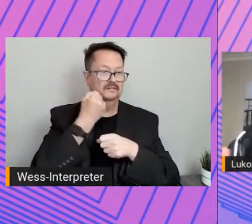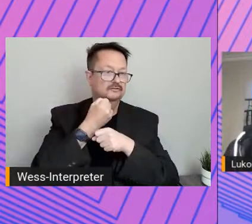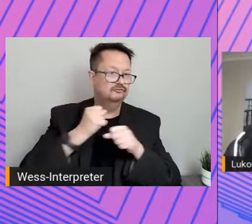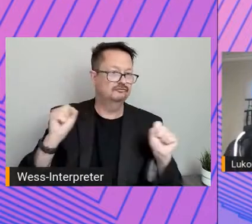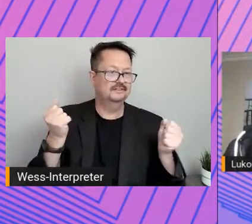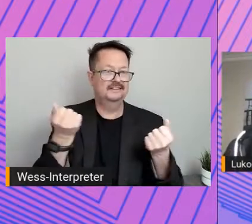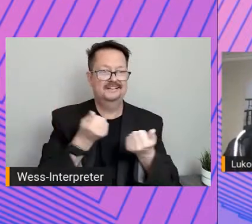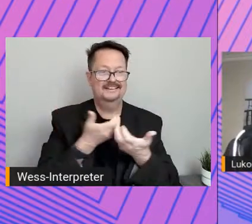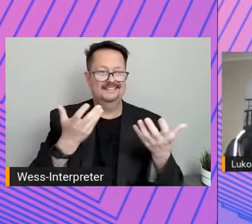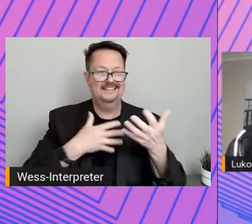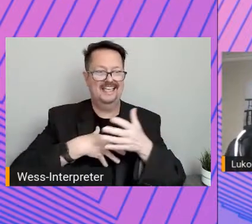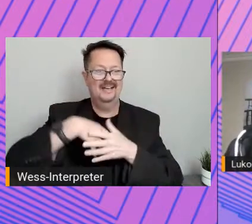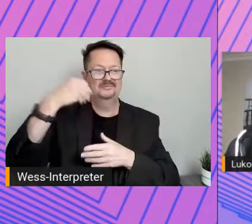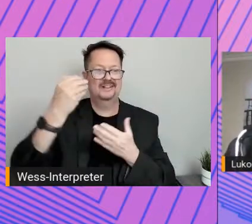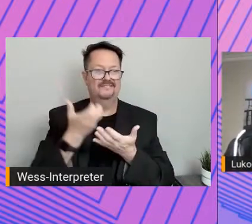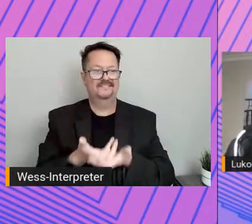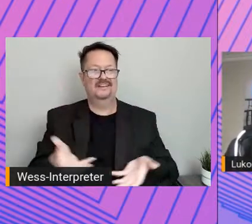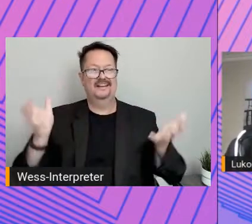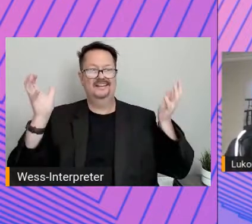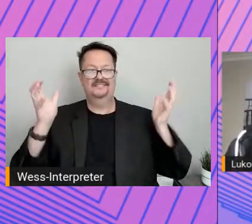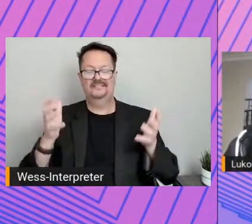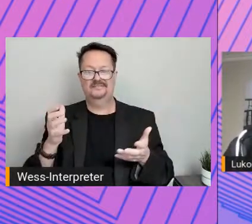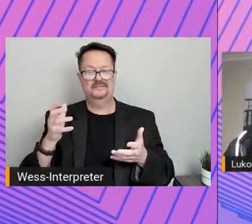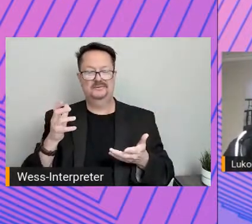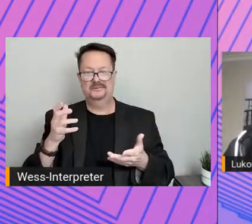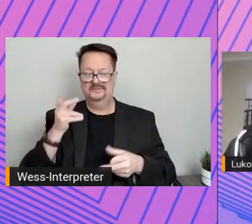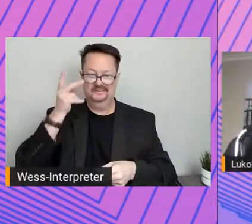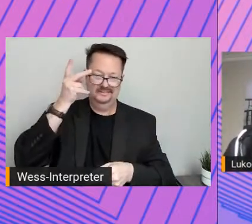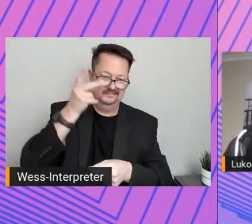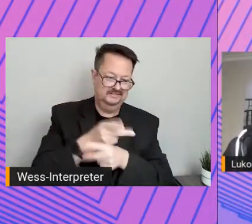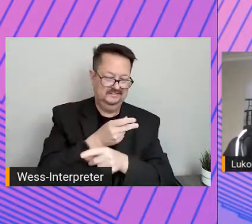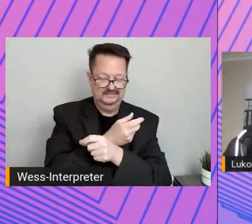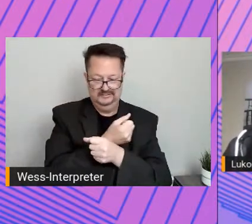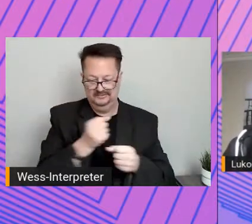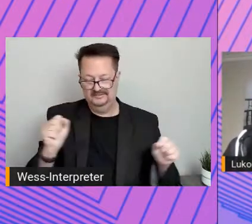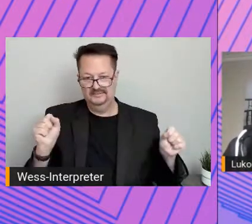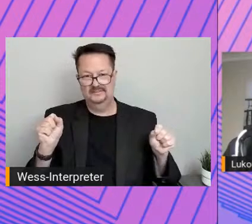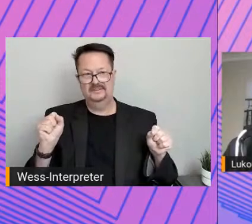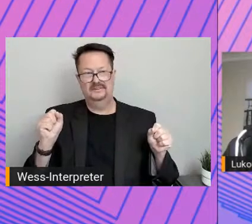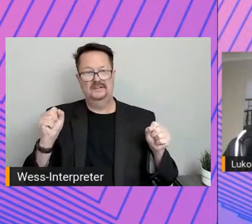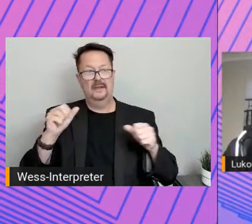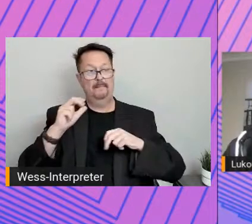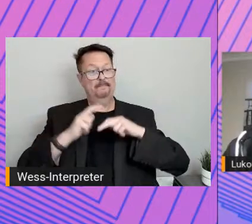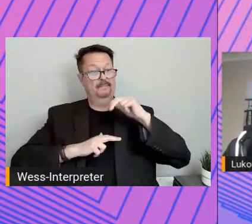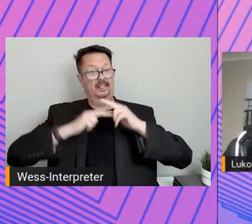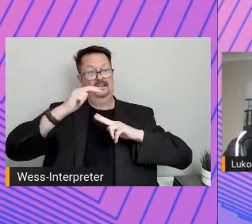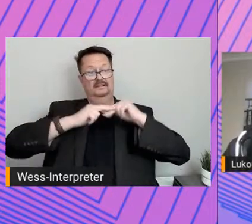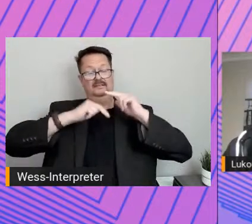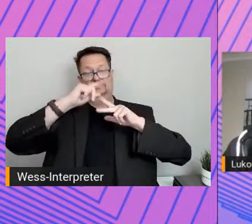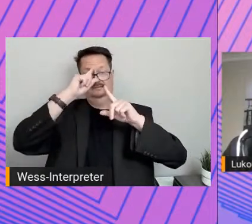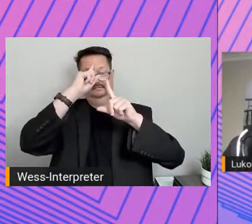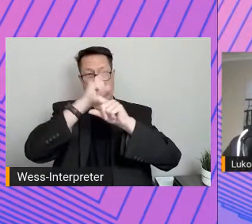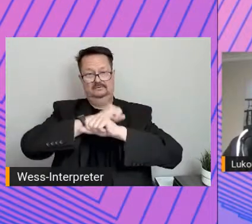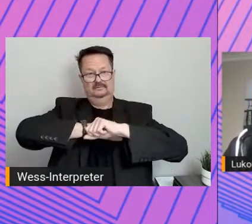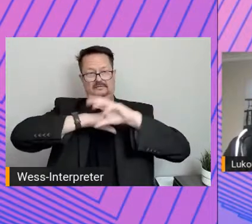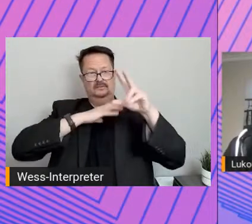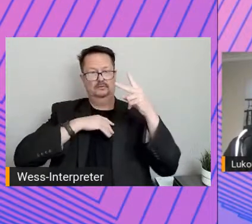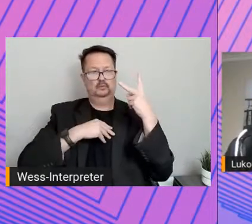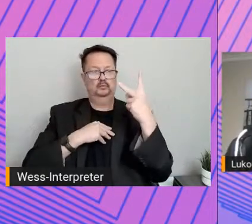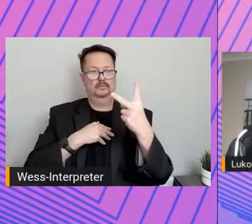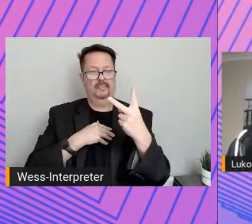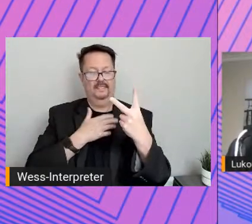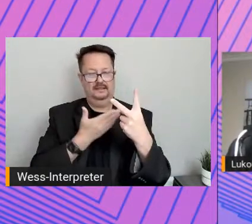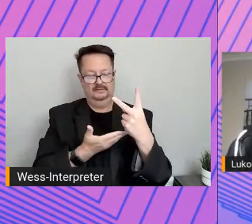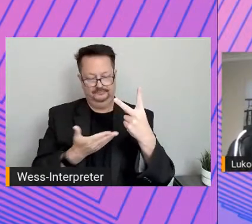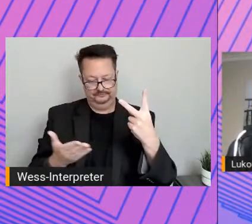of the context of containers, just in life, if you were securing some kind of building, there are usually two things that will inform that particular process. The first